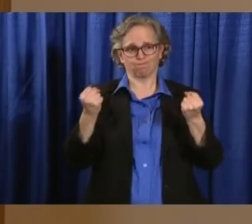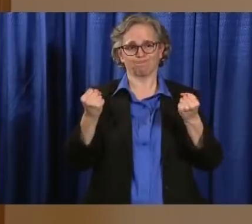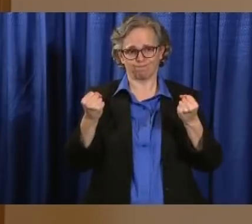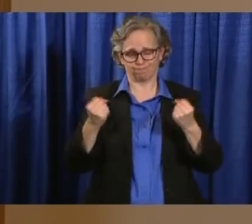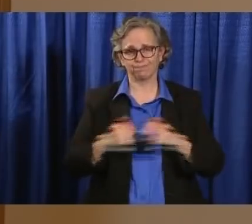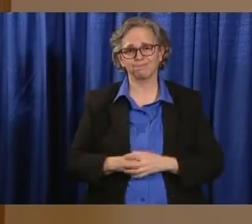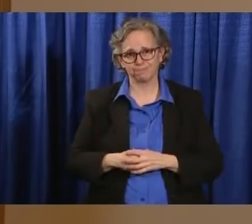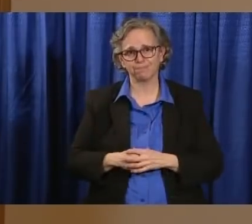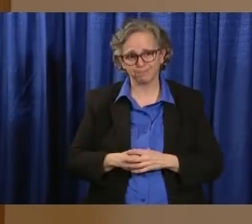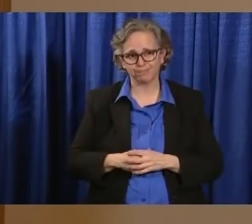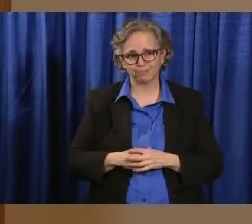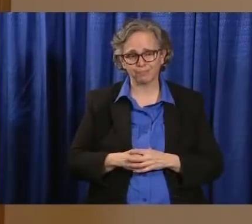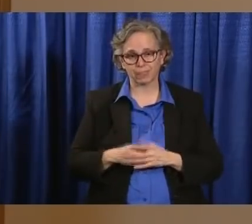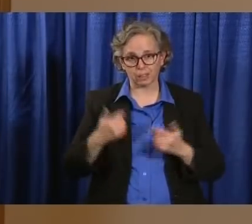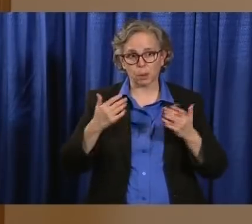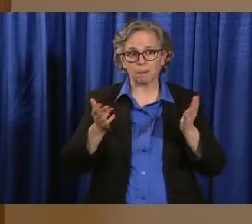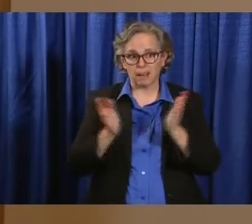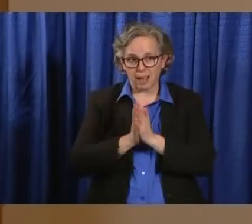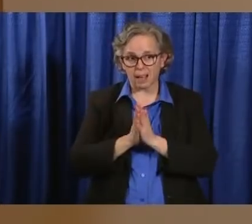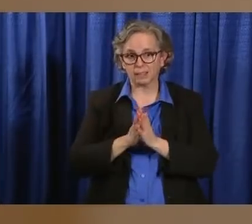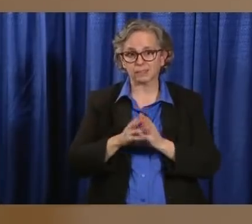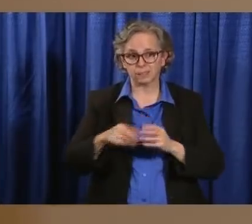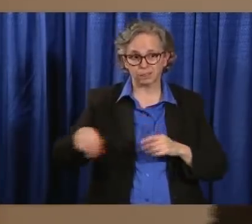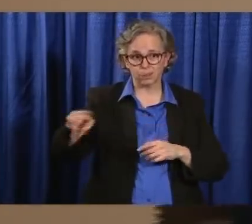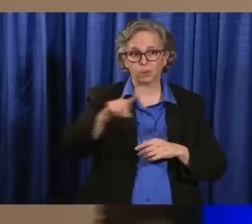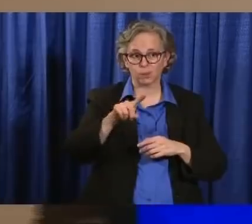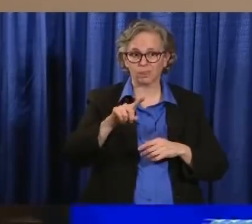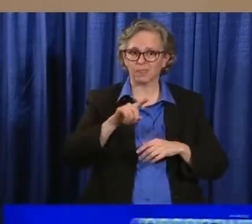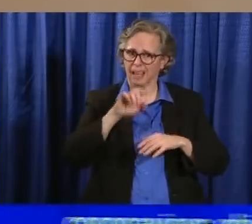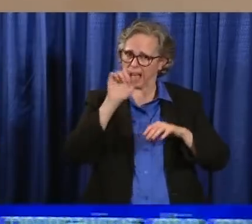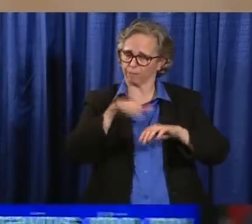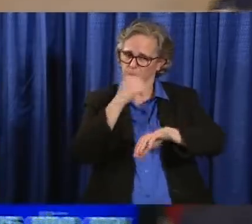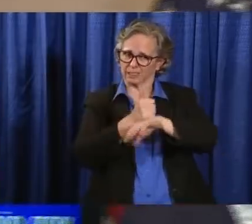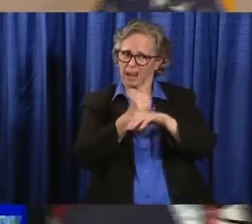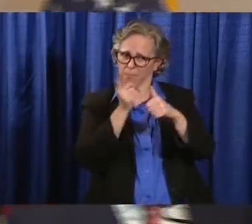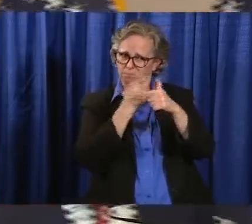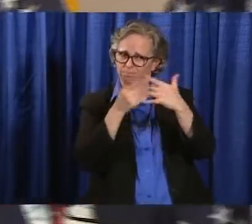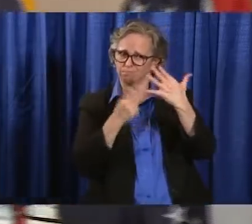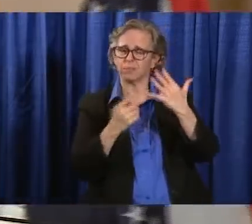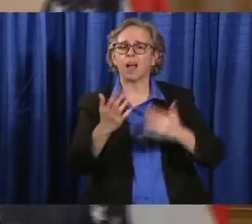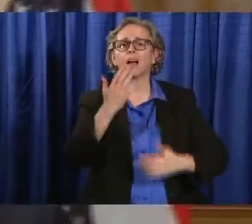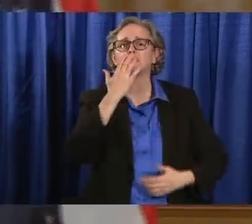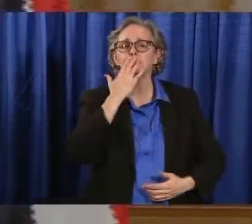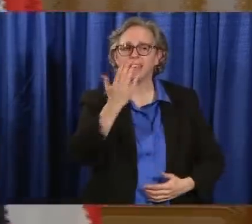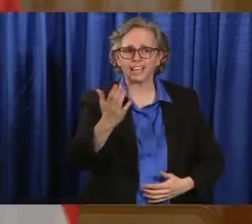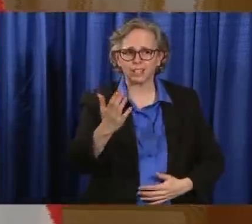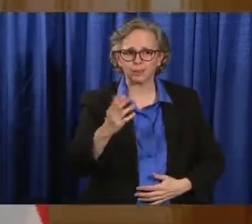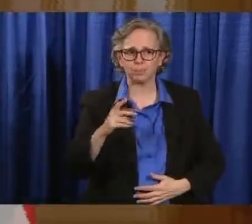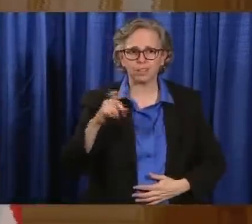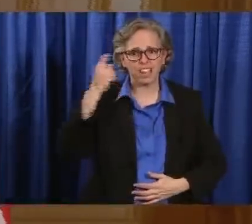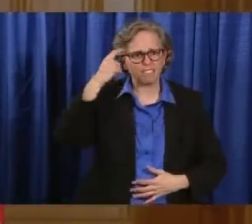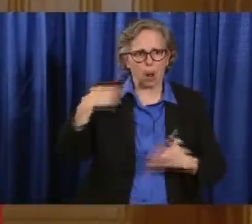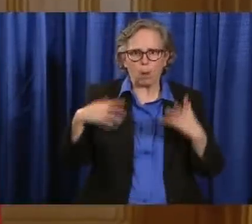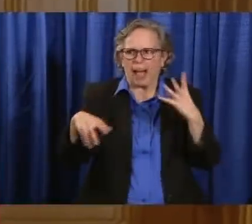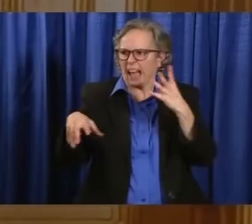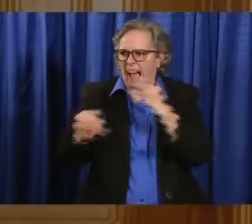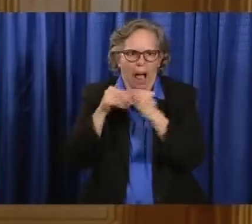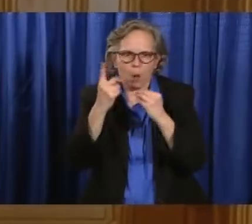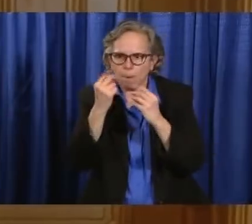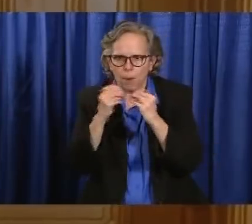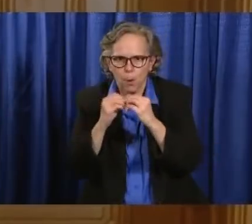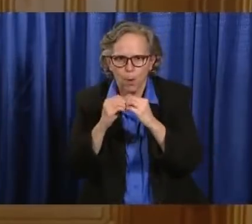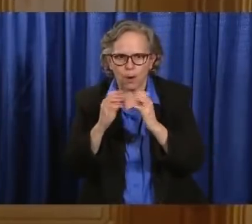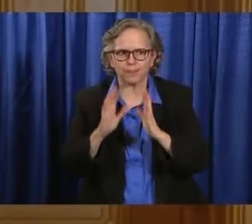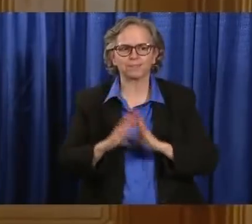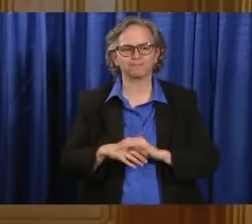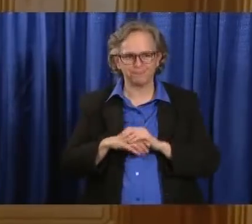those conditions. So thank you. And Laura, I might add one more thing. Sure. Not everything connected with